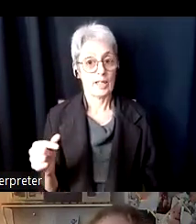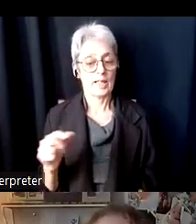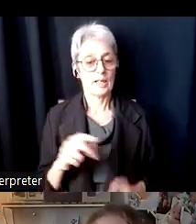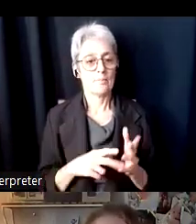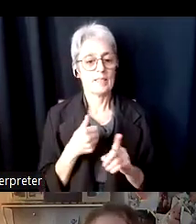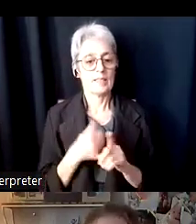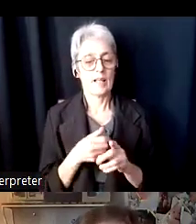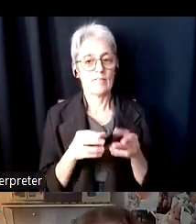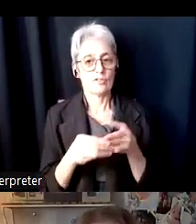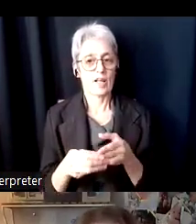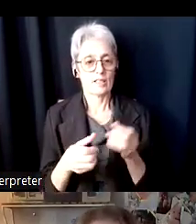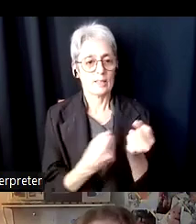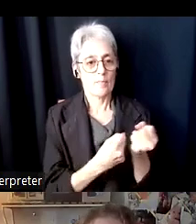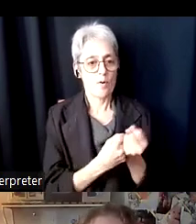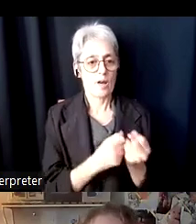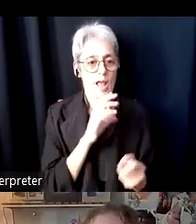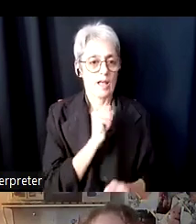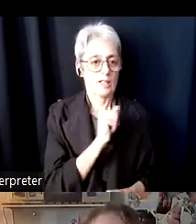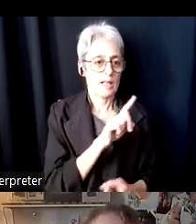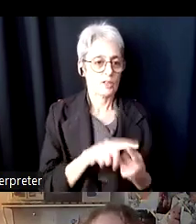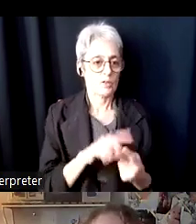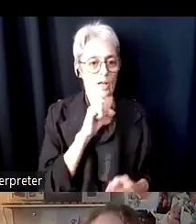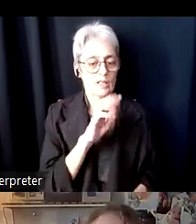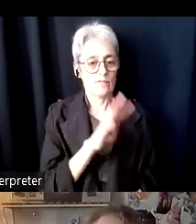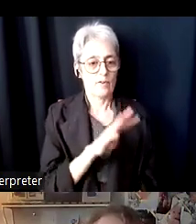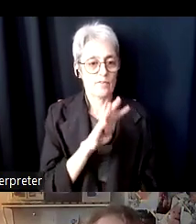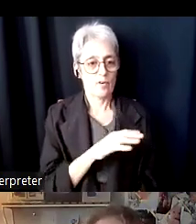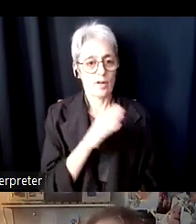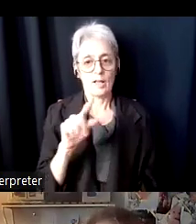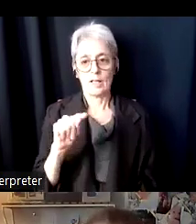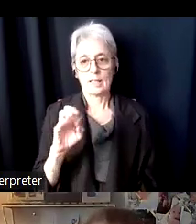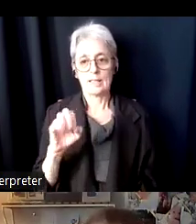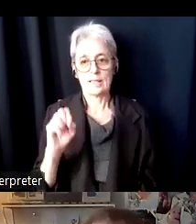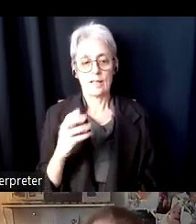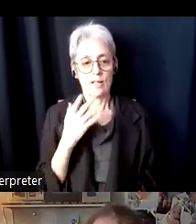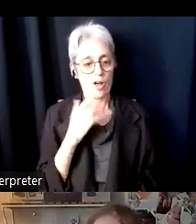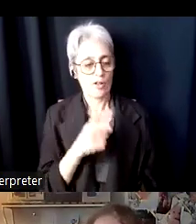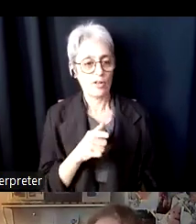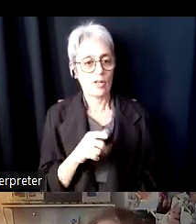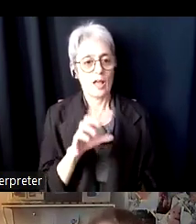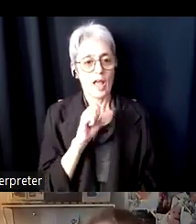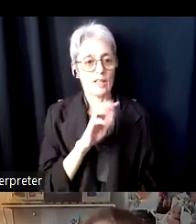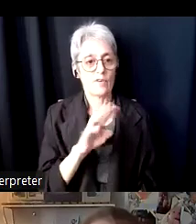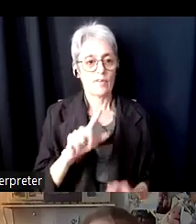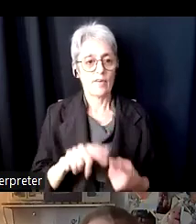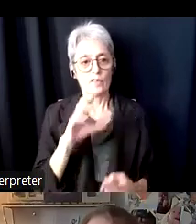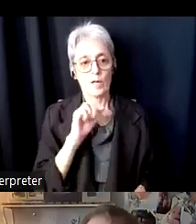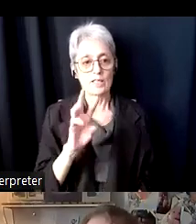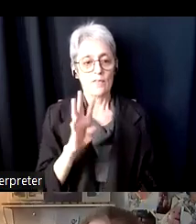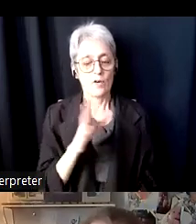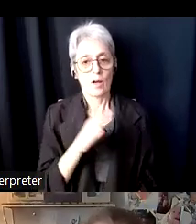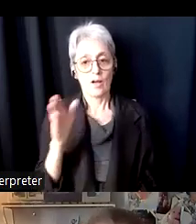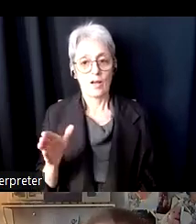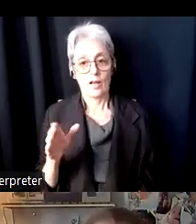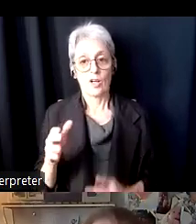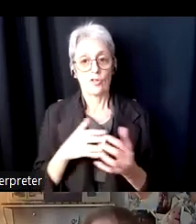supports who are 18 to 44. The teal is those 45 to 64, and the gray is the 65